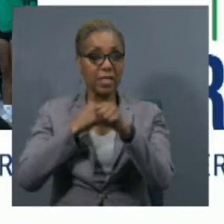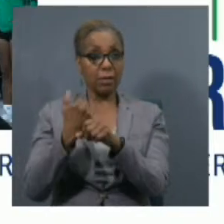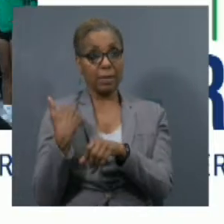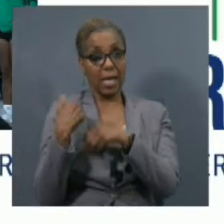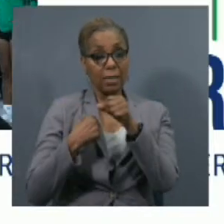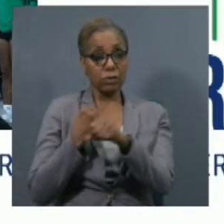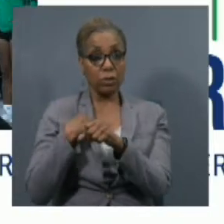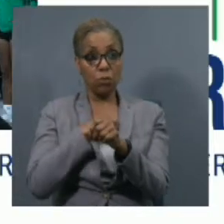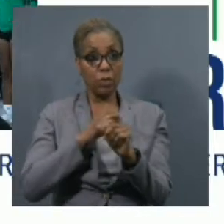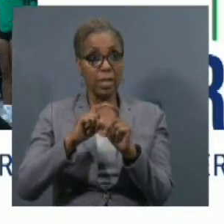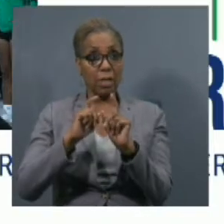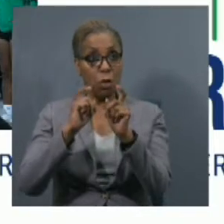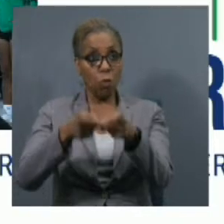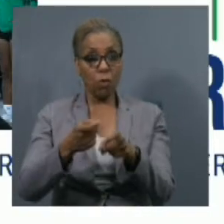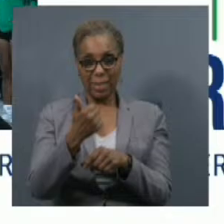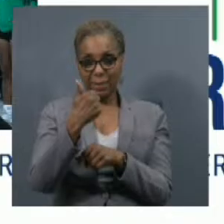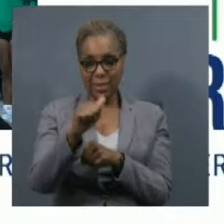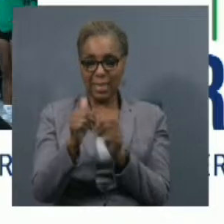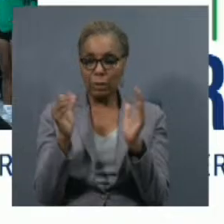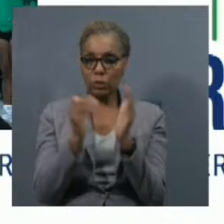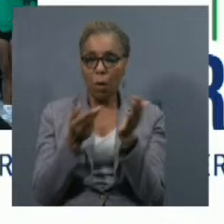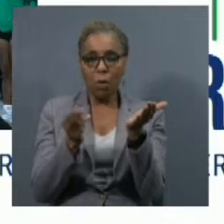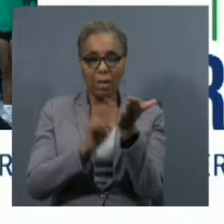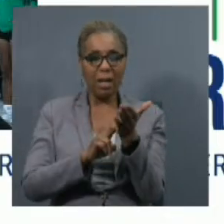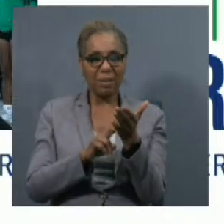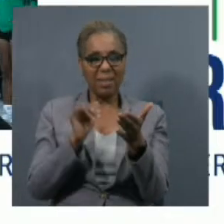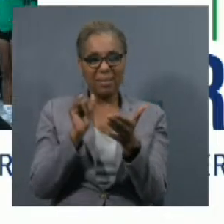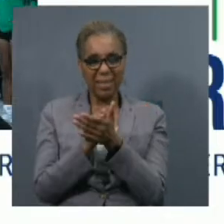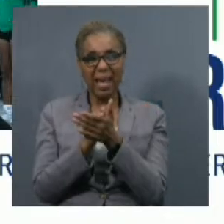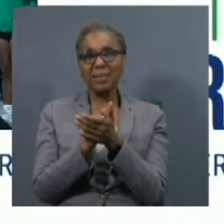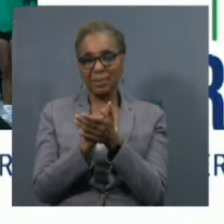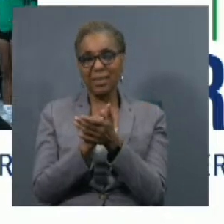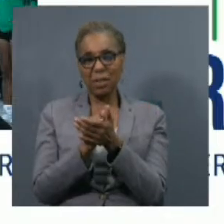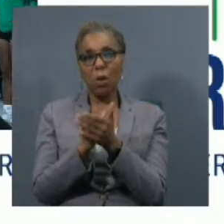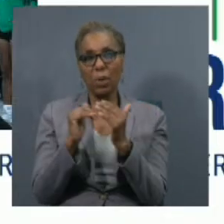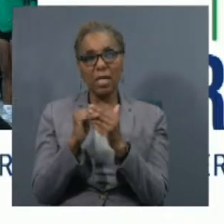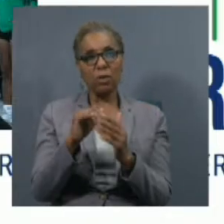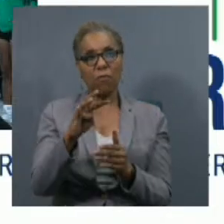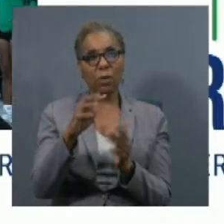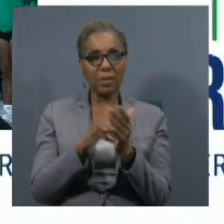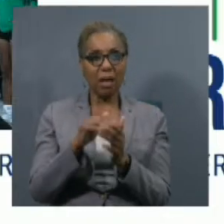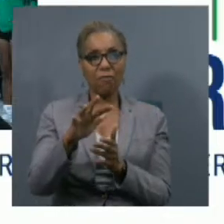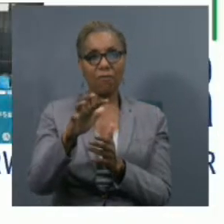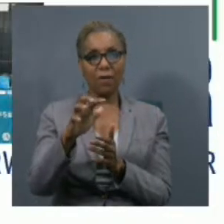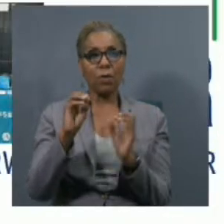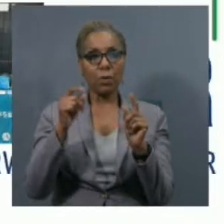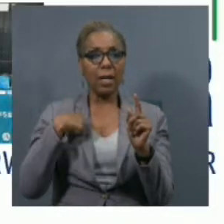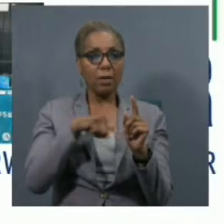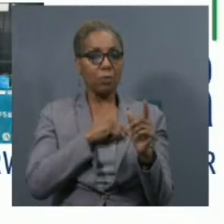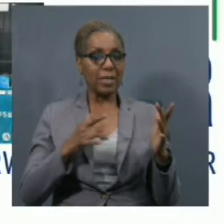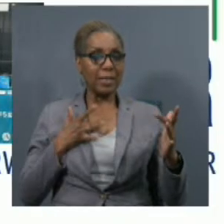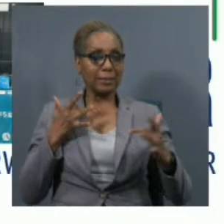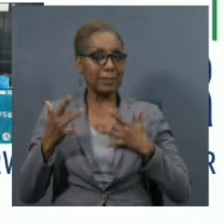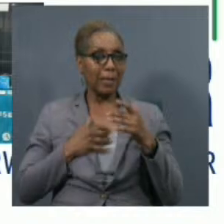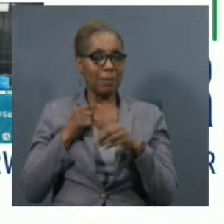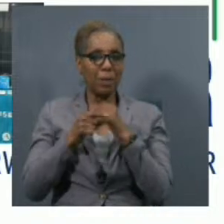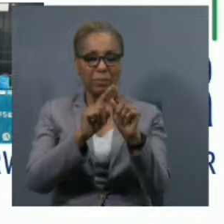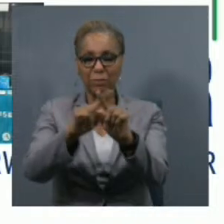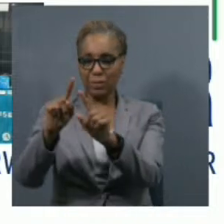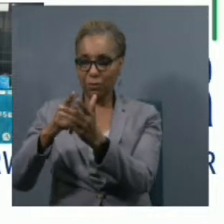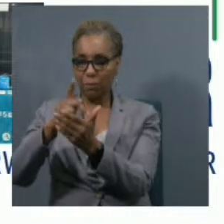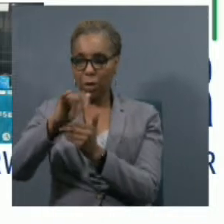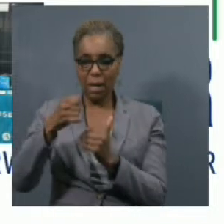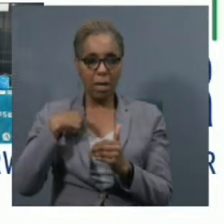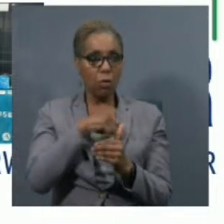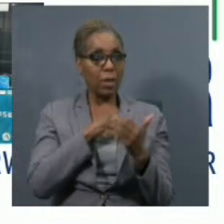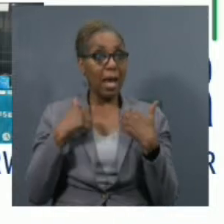year, we awarded 10 small contracts, so that was $45,000, and we were really excited about the different projects that we had.